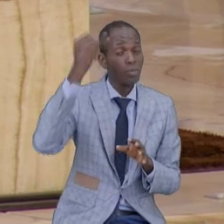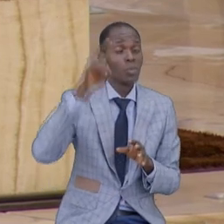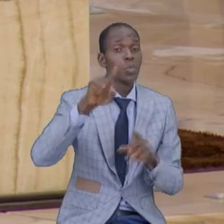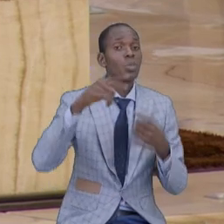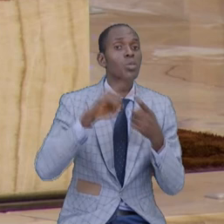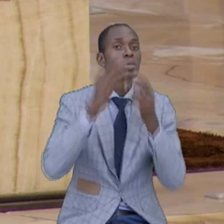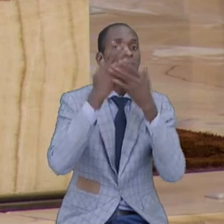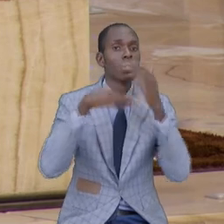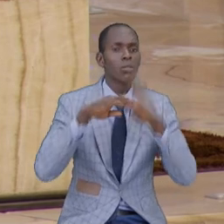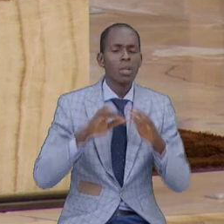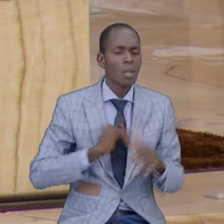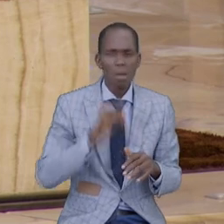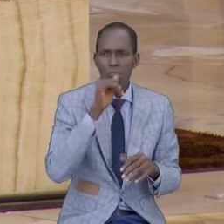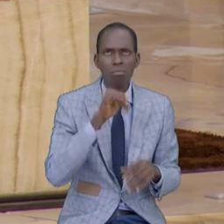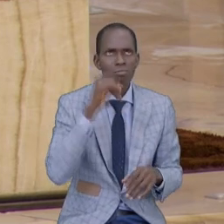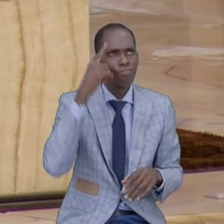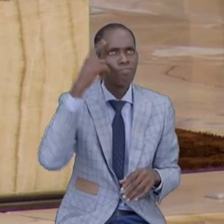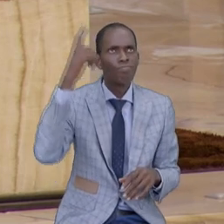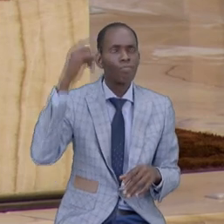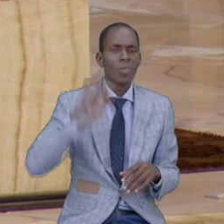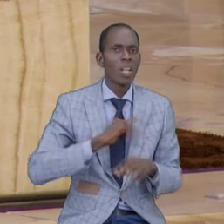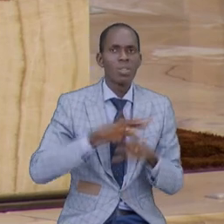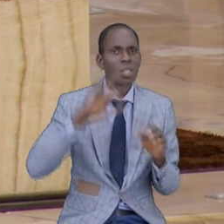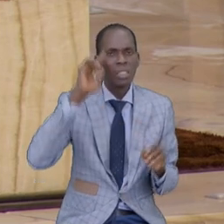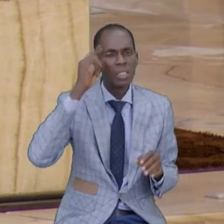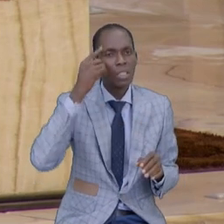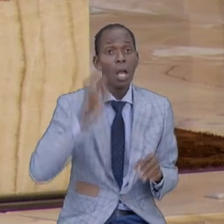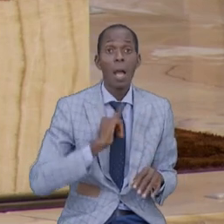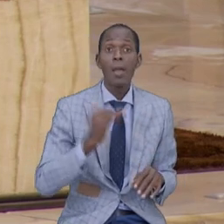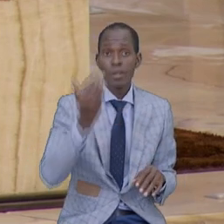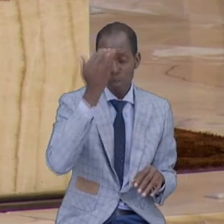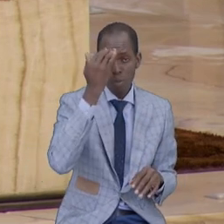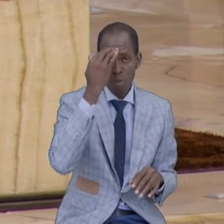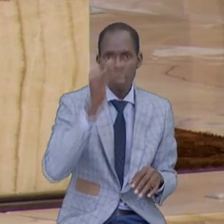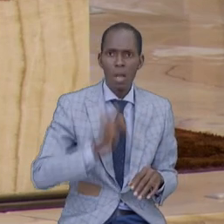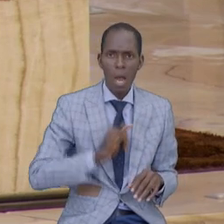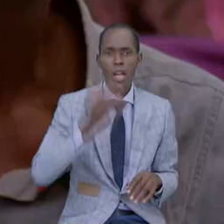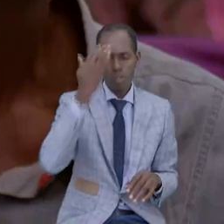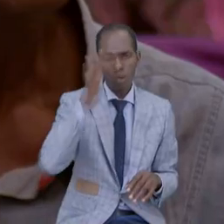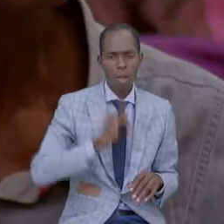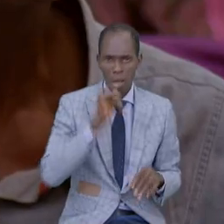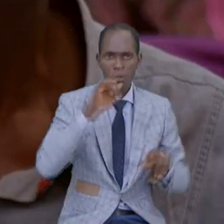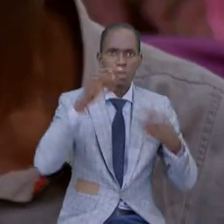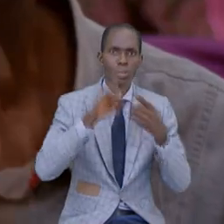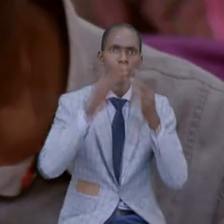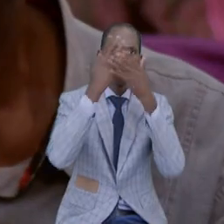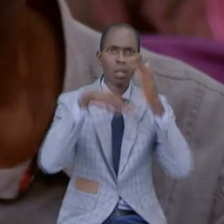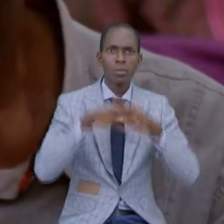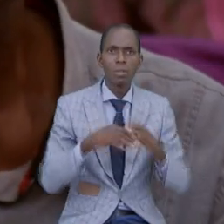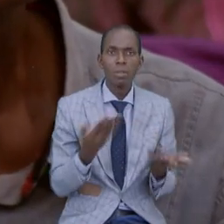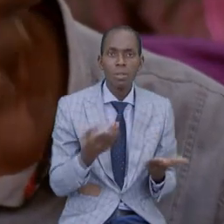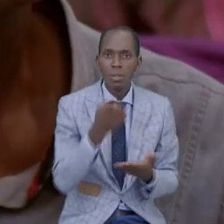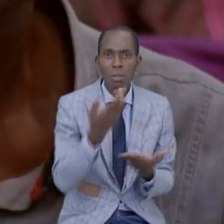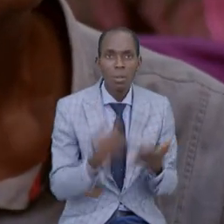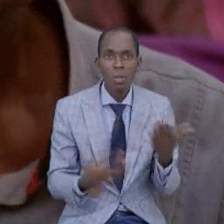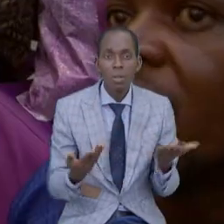I don't imagine. I don't think. I know. I know I'm going to heaven. I said, I know